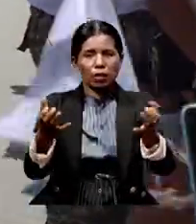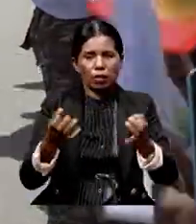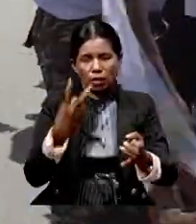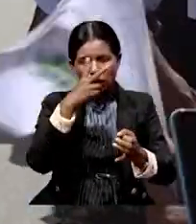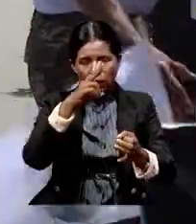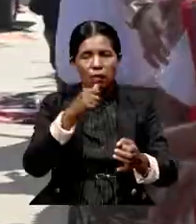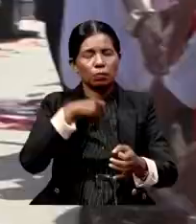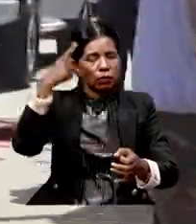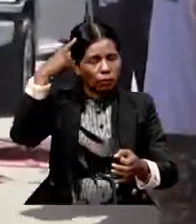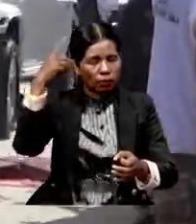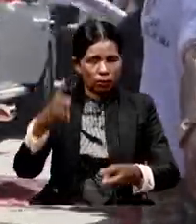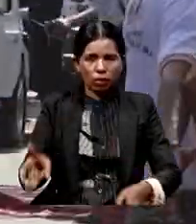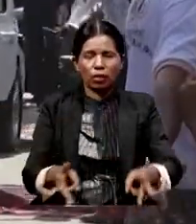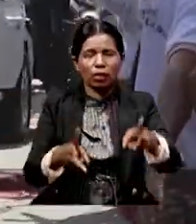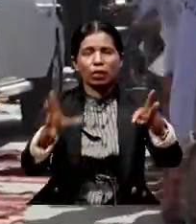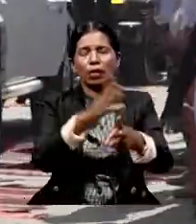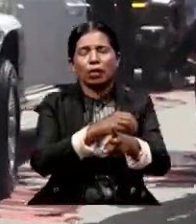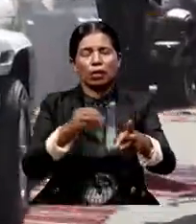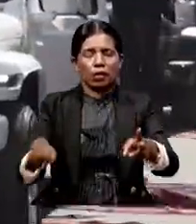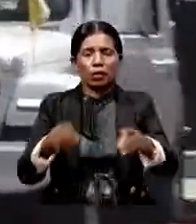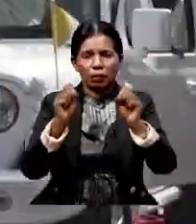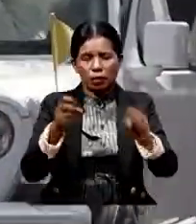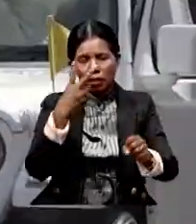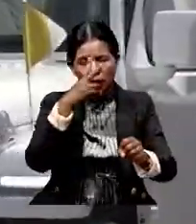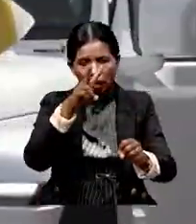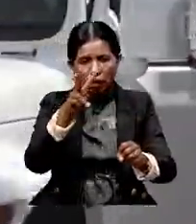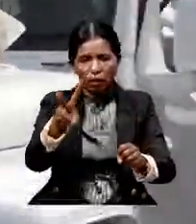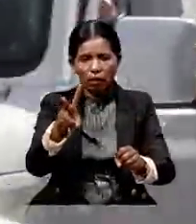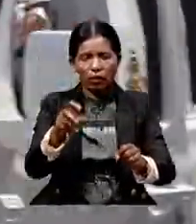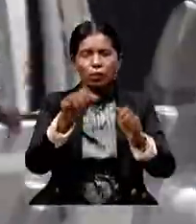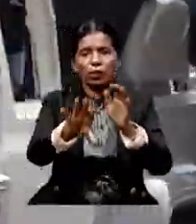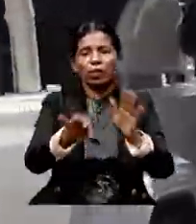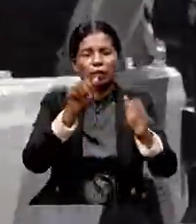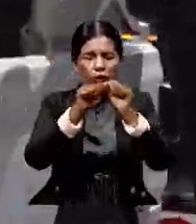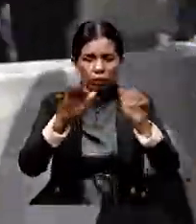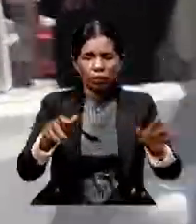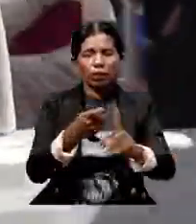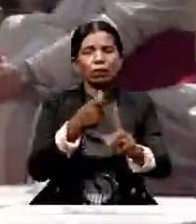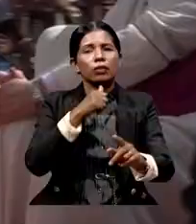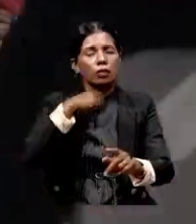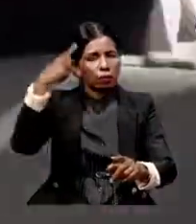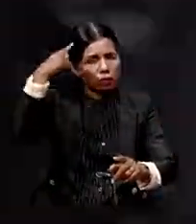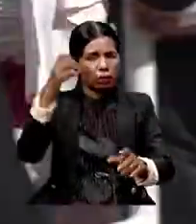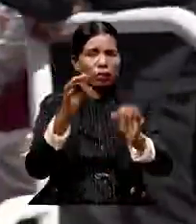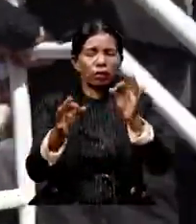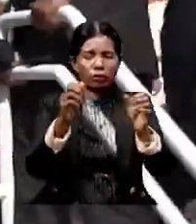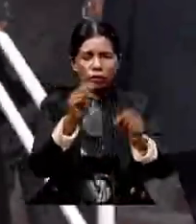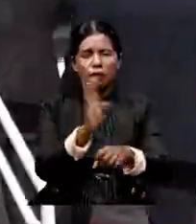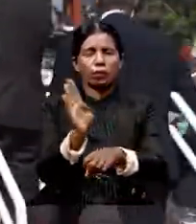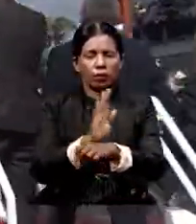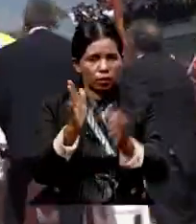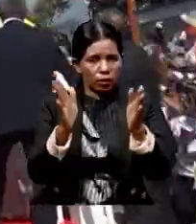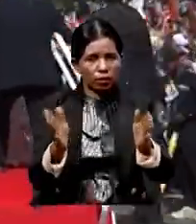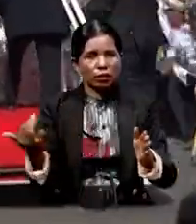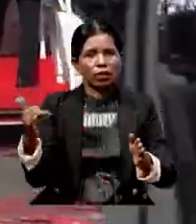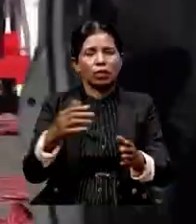acompanha Papa e a dala ninin, nune belehare direita no retam benção husi Papa. Mas que nune negociante balu e